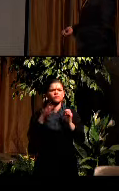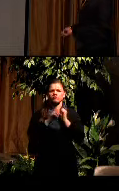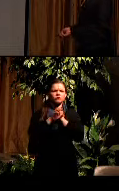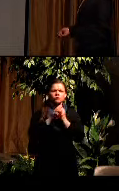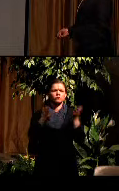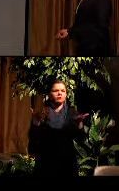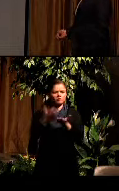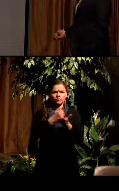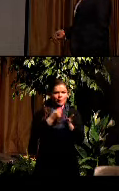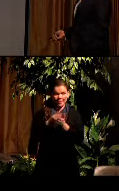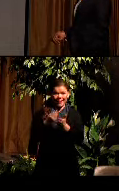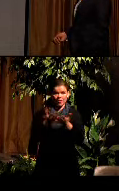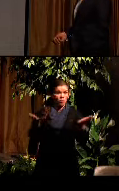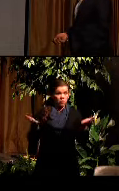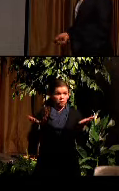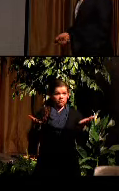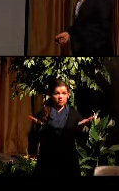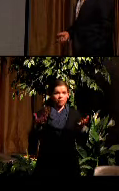very excited about this.